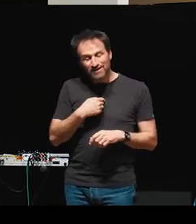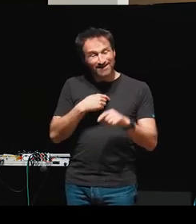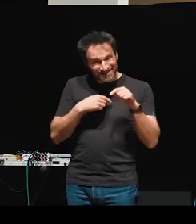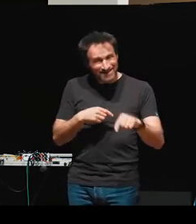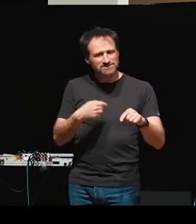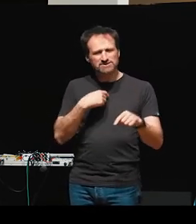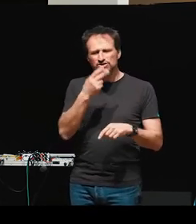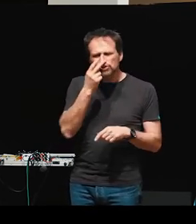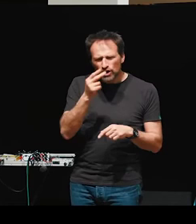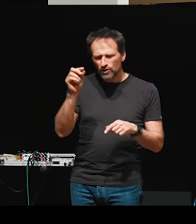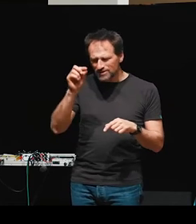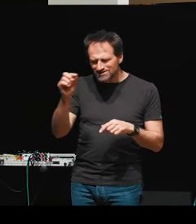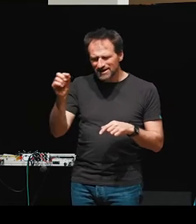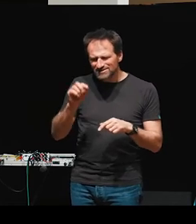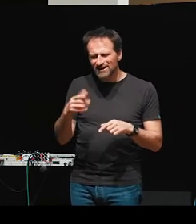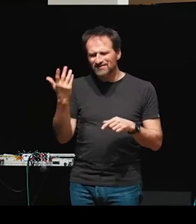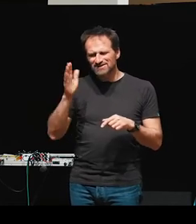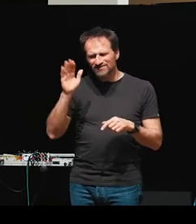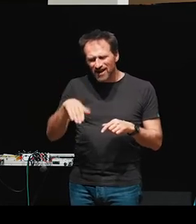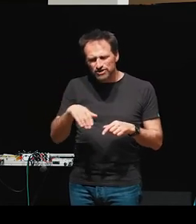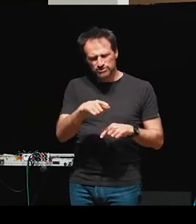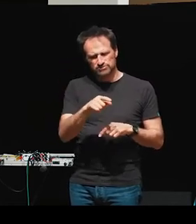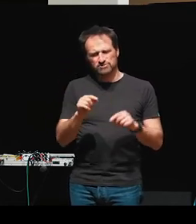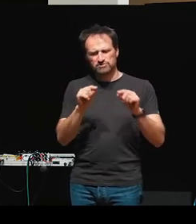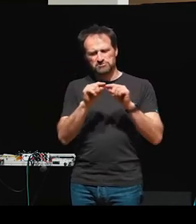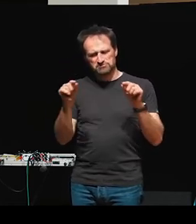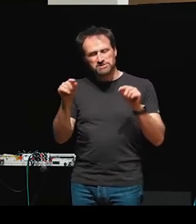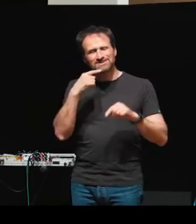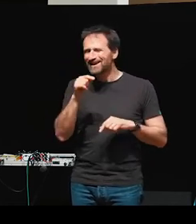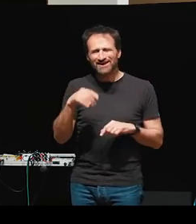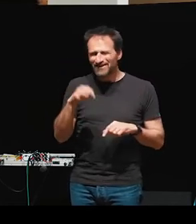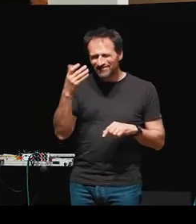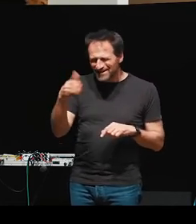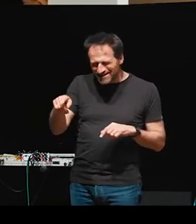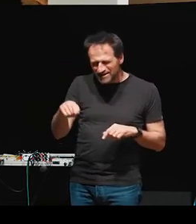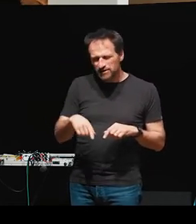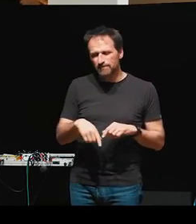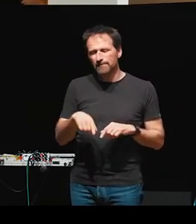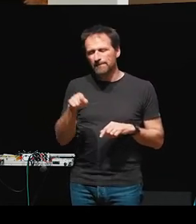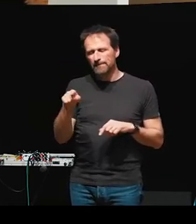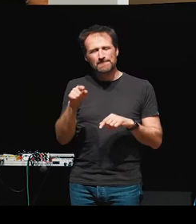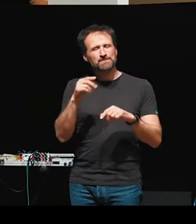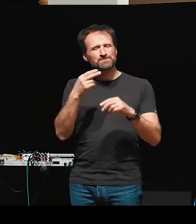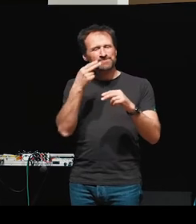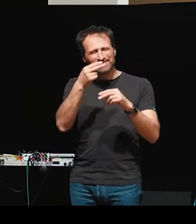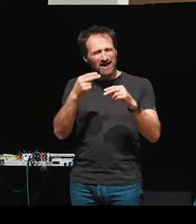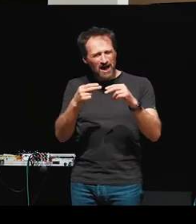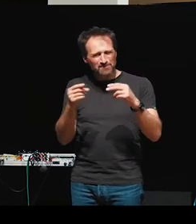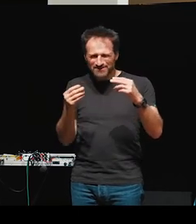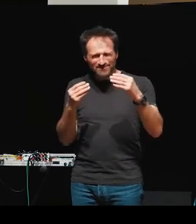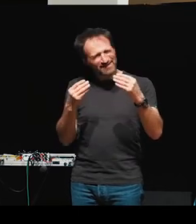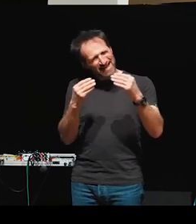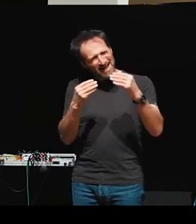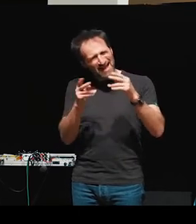wrong. So it says line 78, I cannot find this thing. These names seem close enough. OK, so